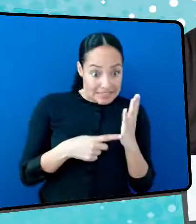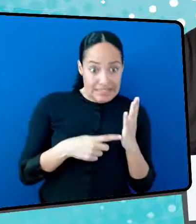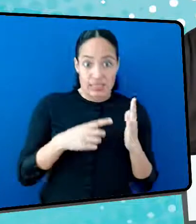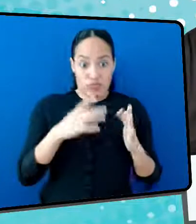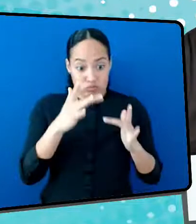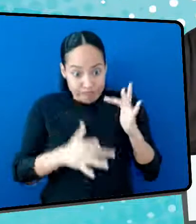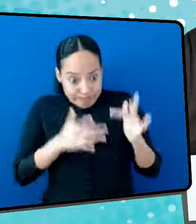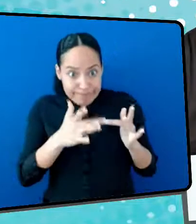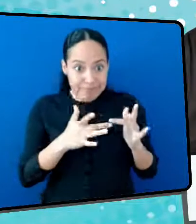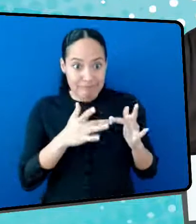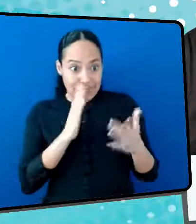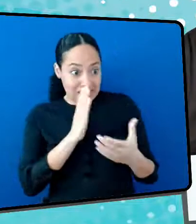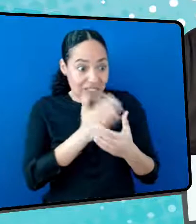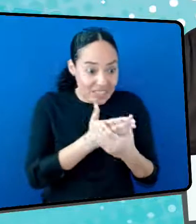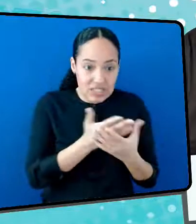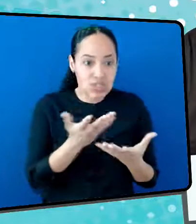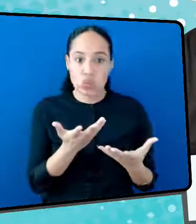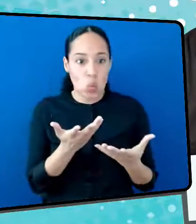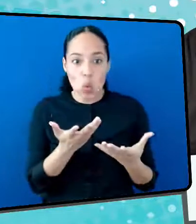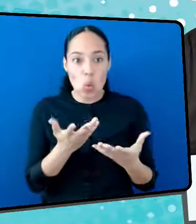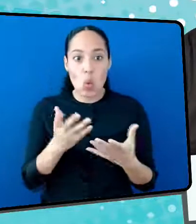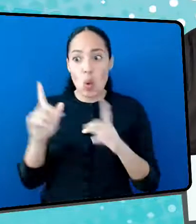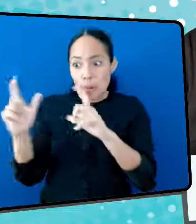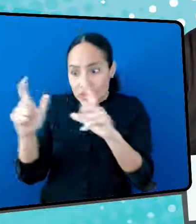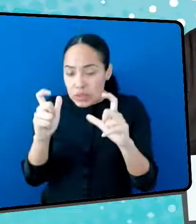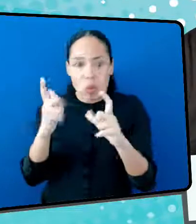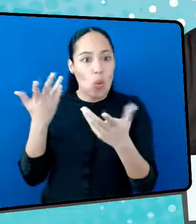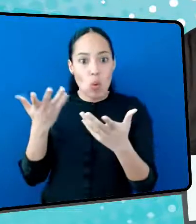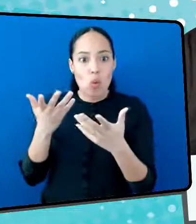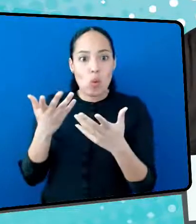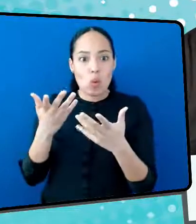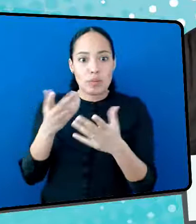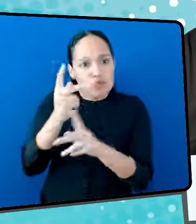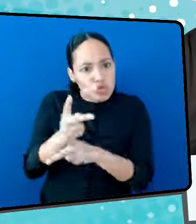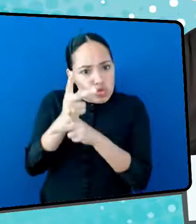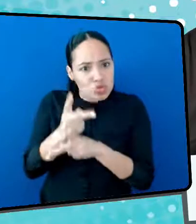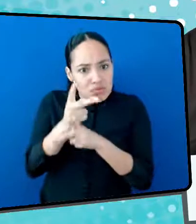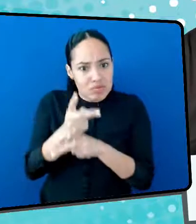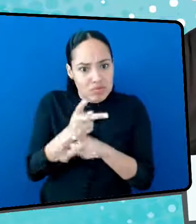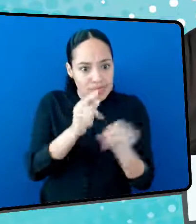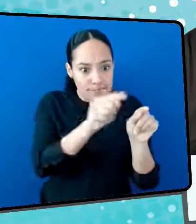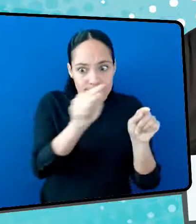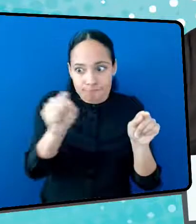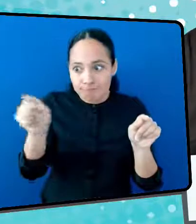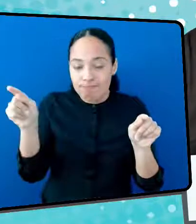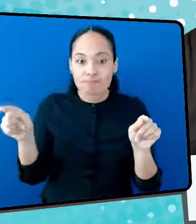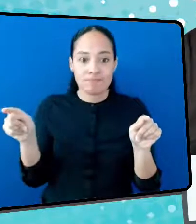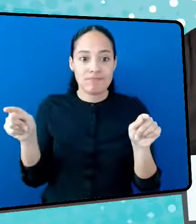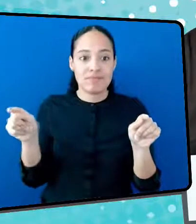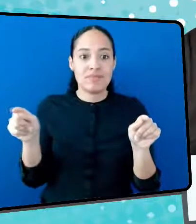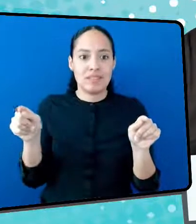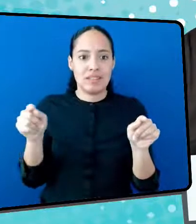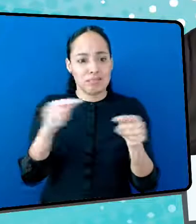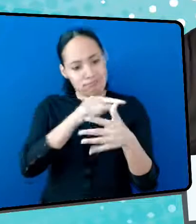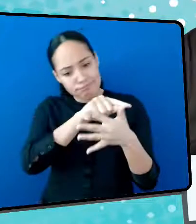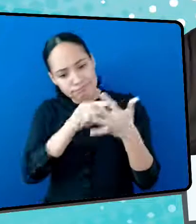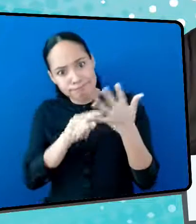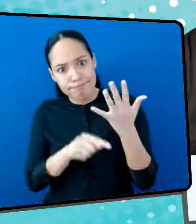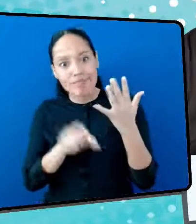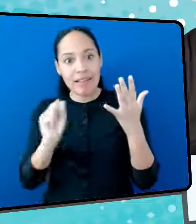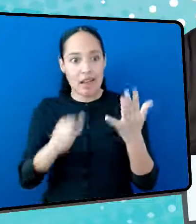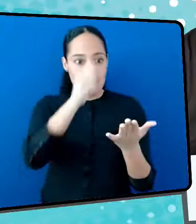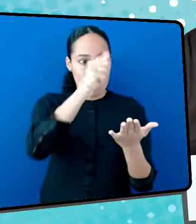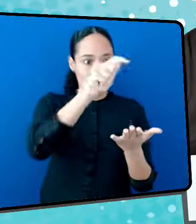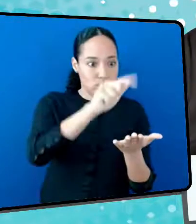relevant level of a regulatory approval, and that's what Adam Brooks is going to do, and that really is that last mile, because then once